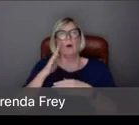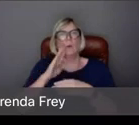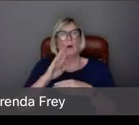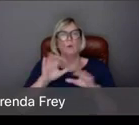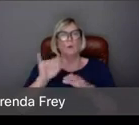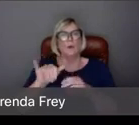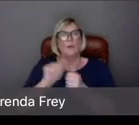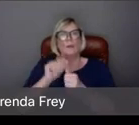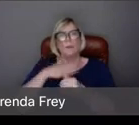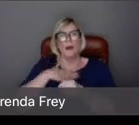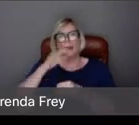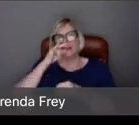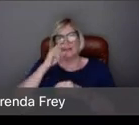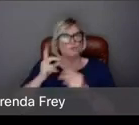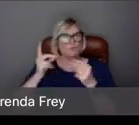right away.